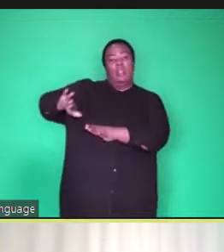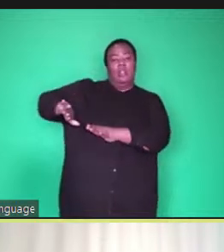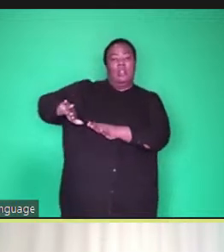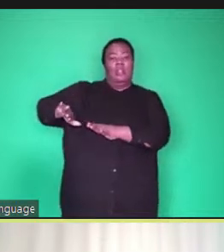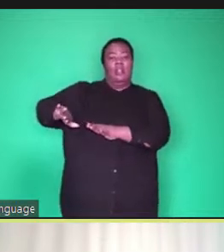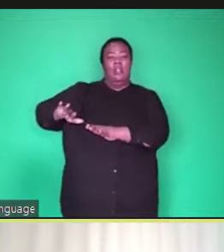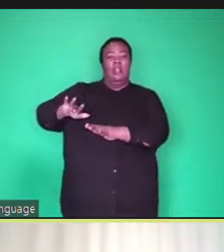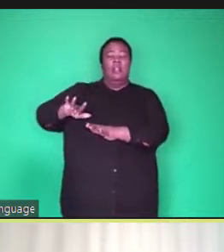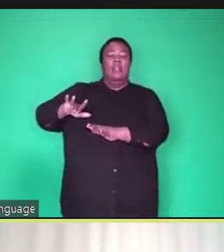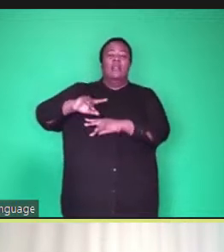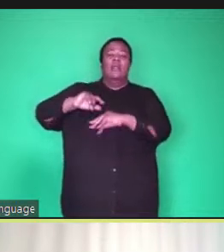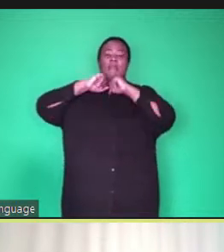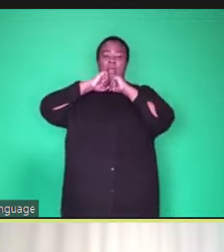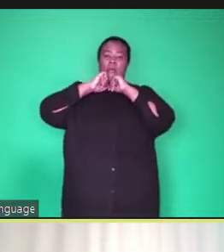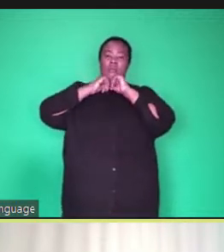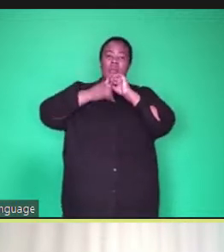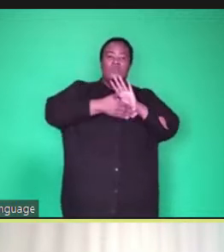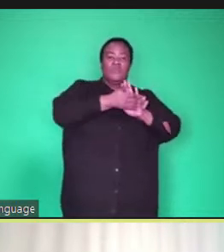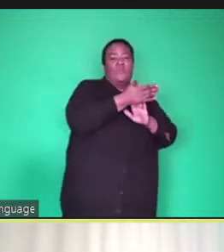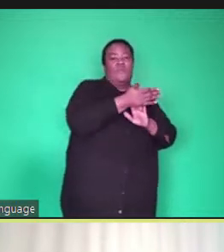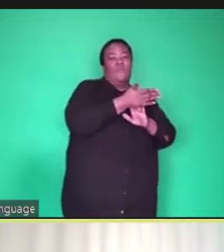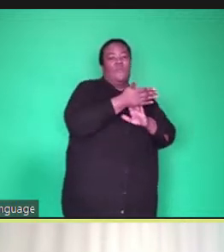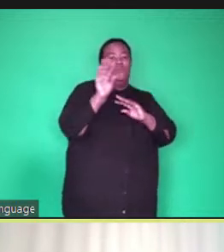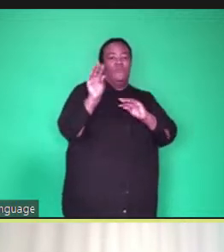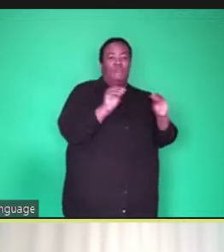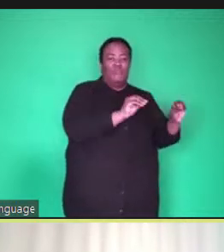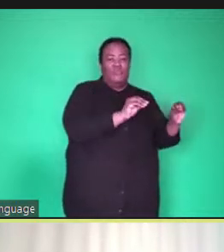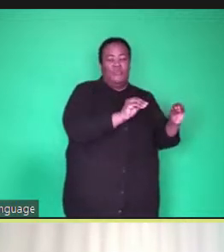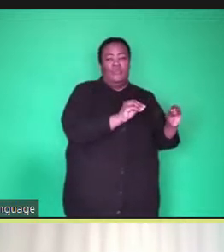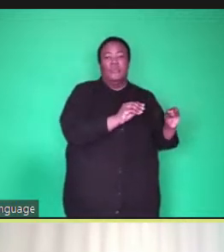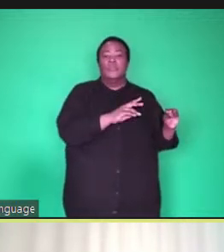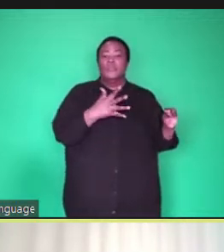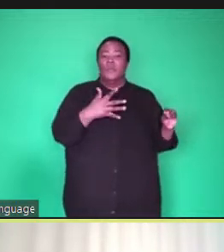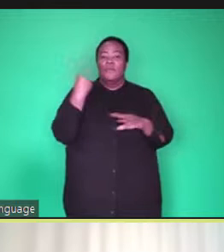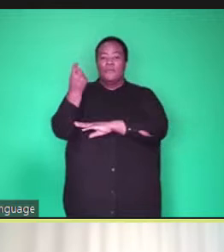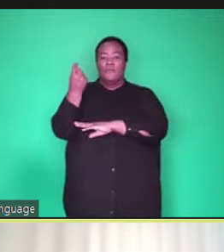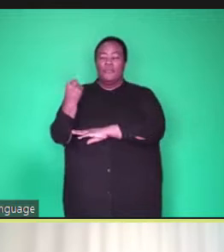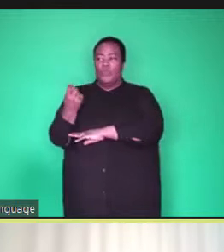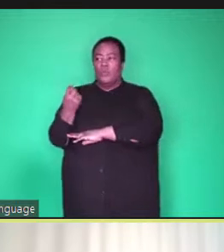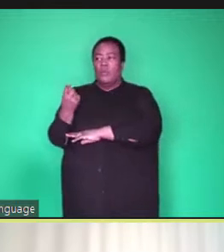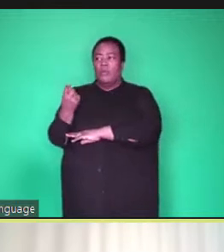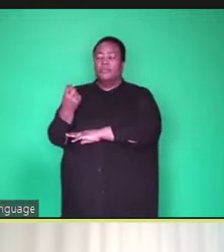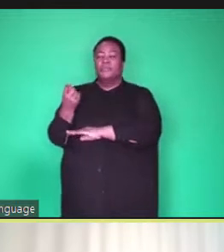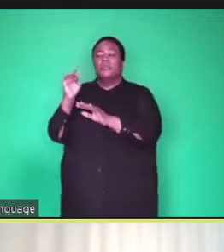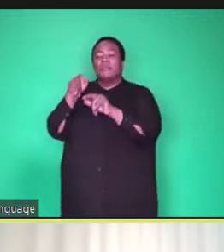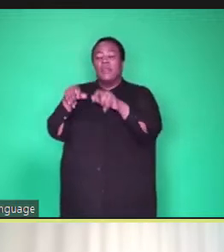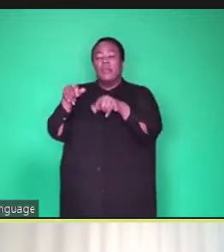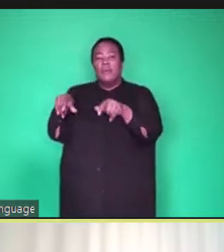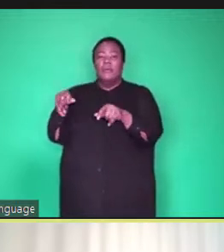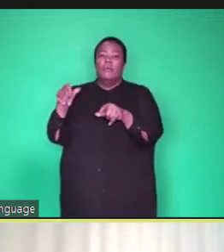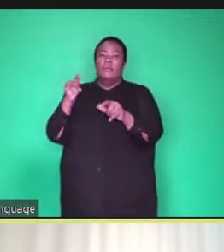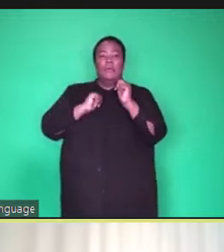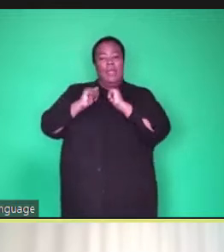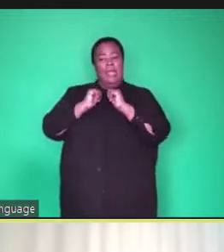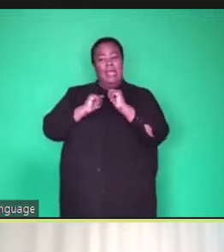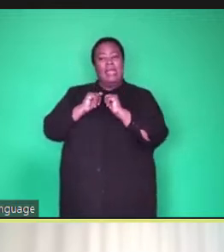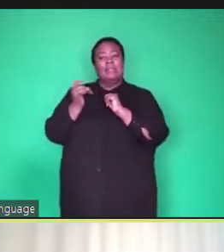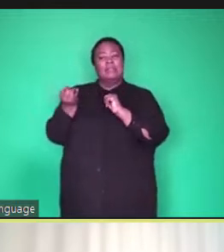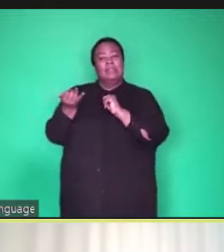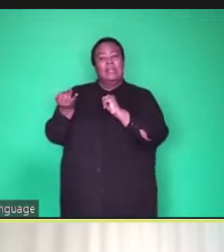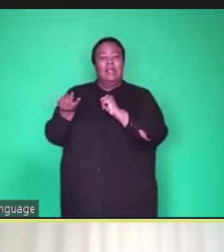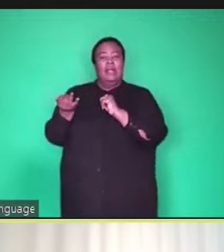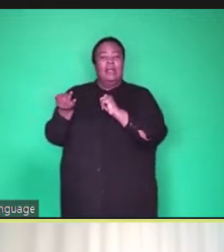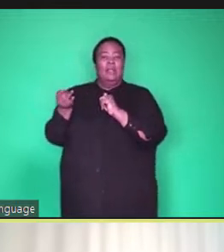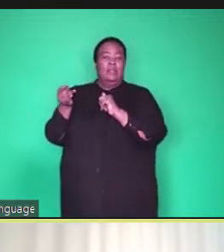rural surveillance sites, which operate as panels, indicate high levels of child mobility